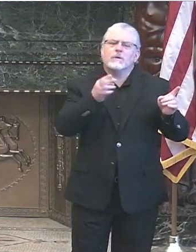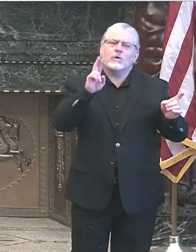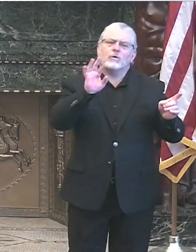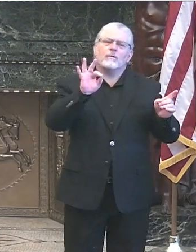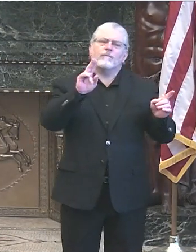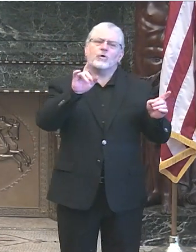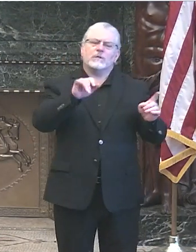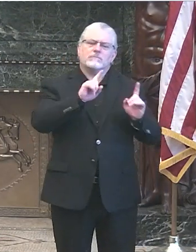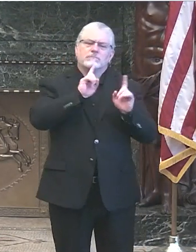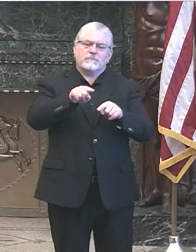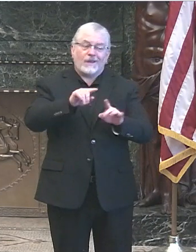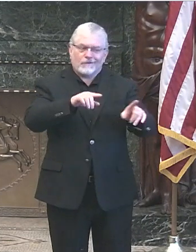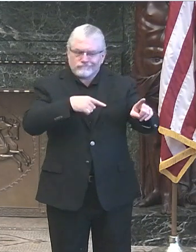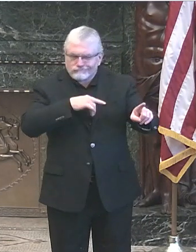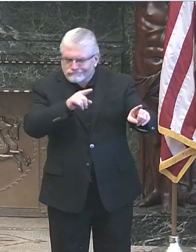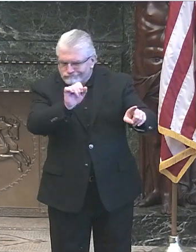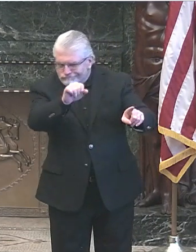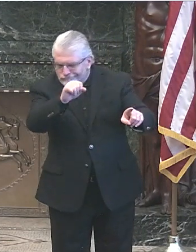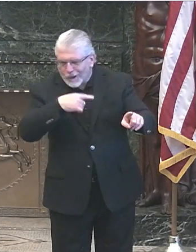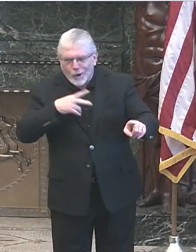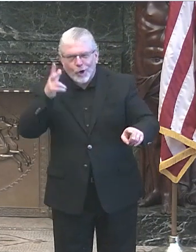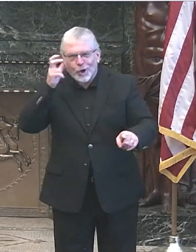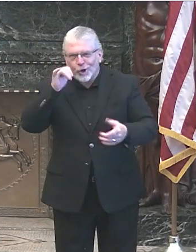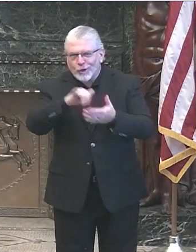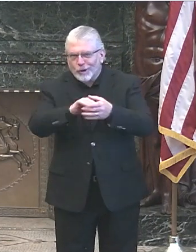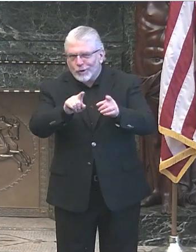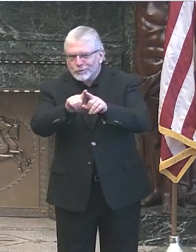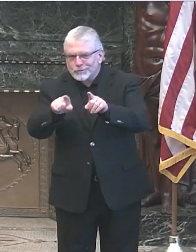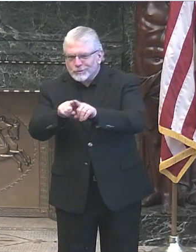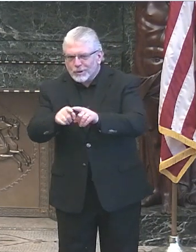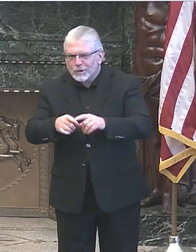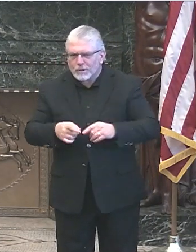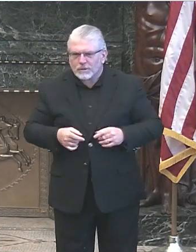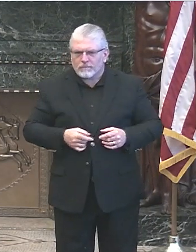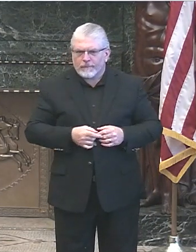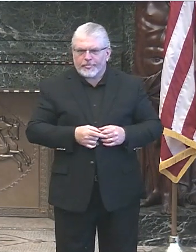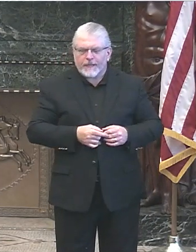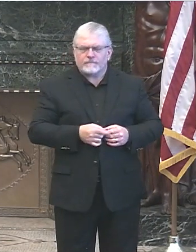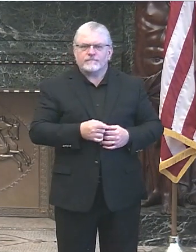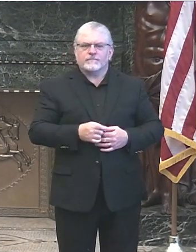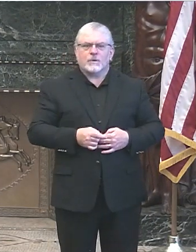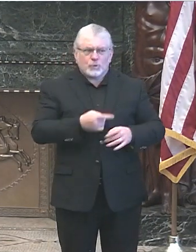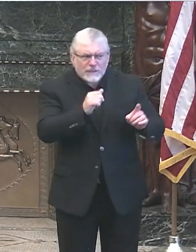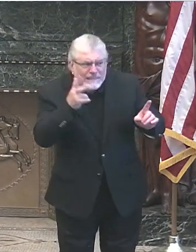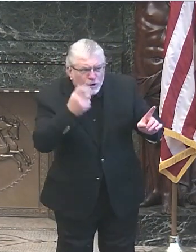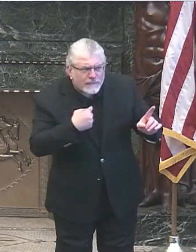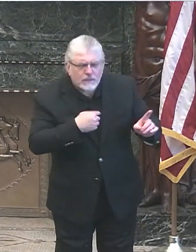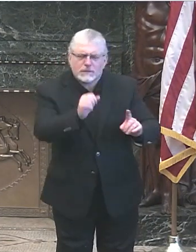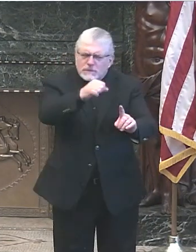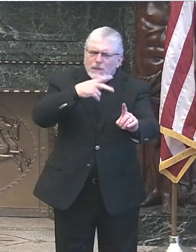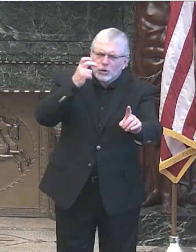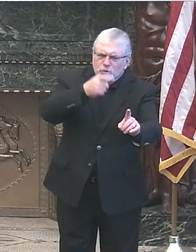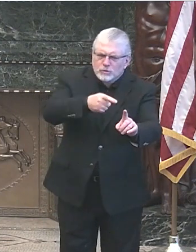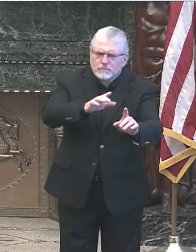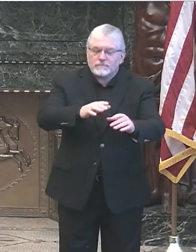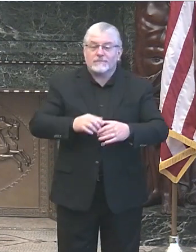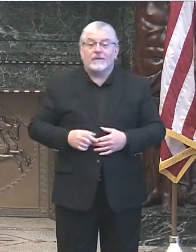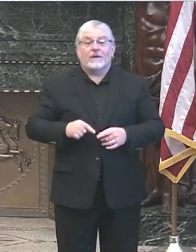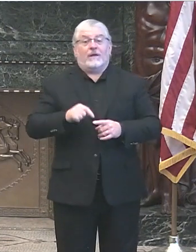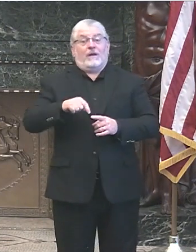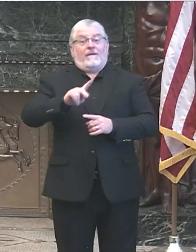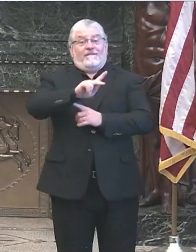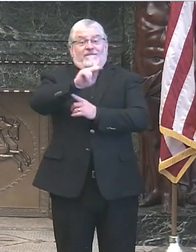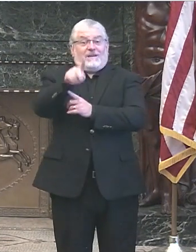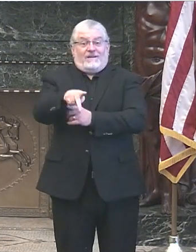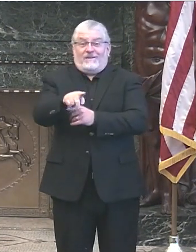on? Yes. Yes. Dr. Farley. So Philadelphia, like other large cities in the Northeast, has been hit hard by